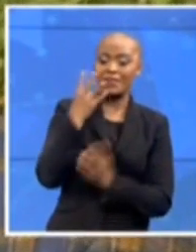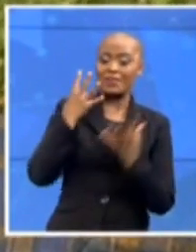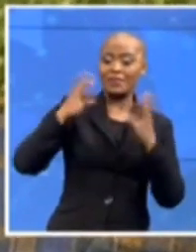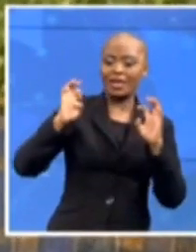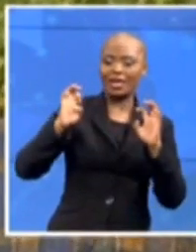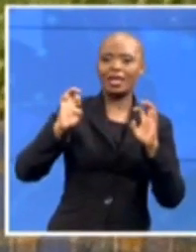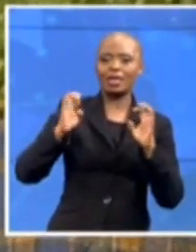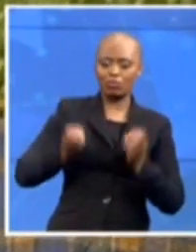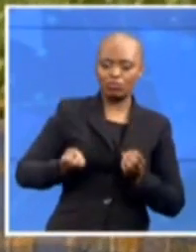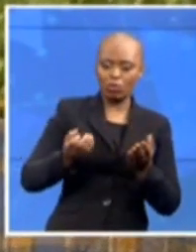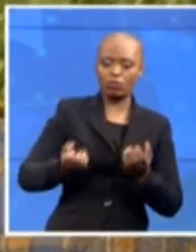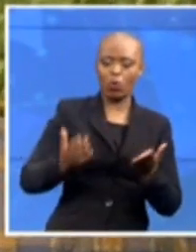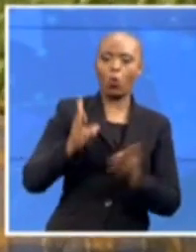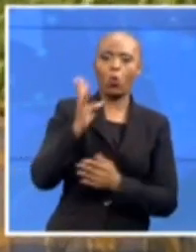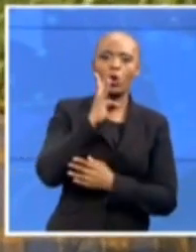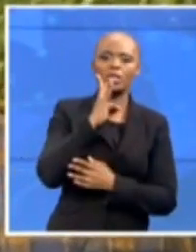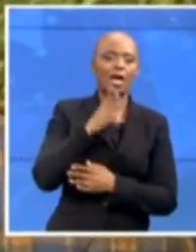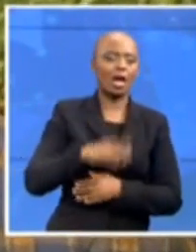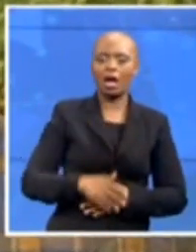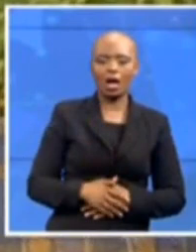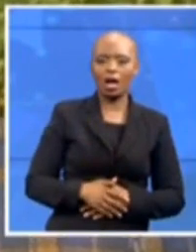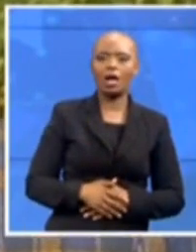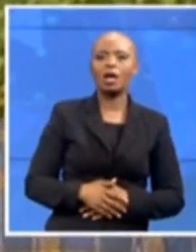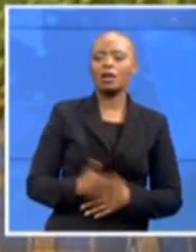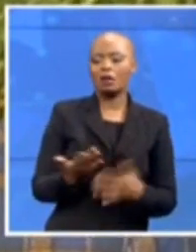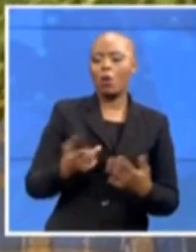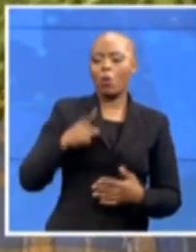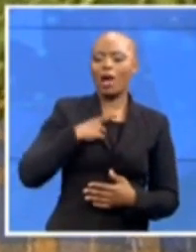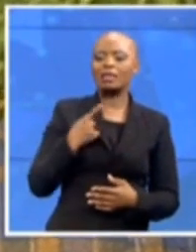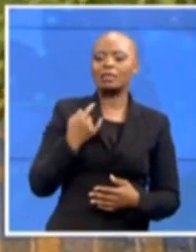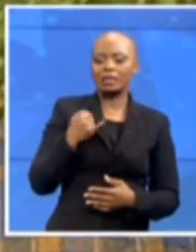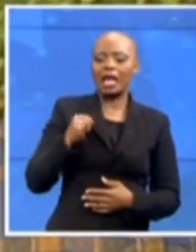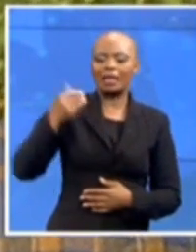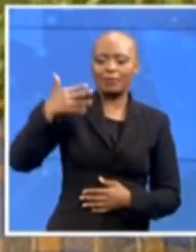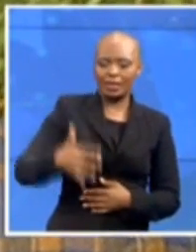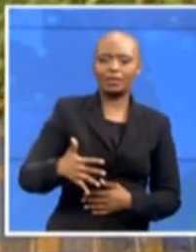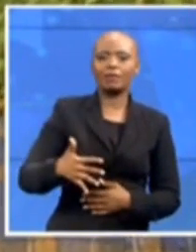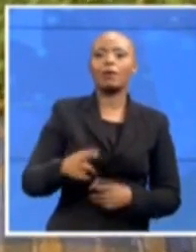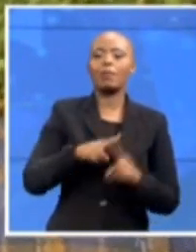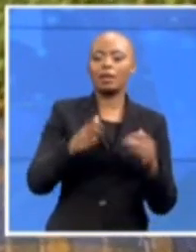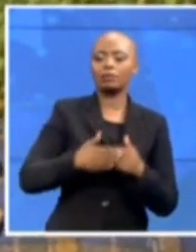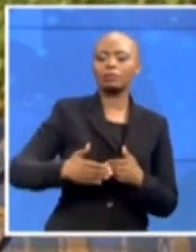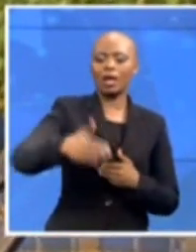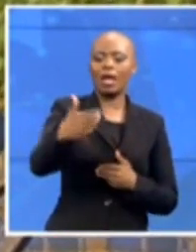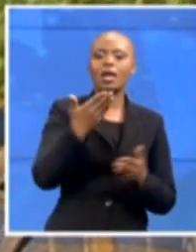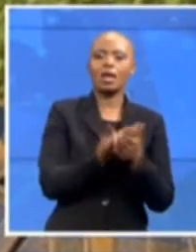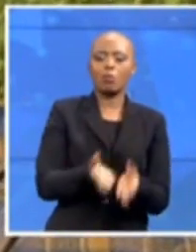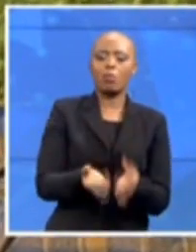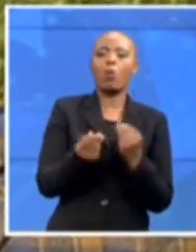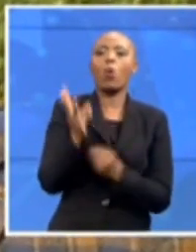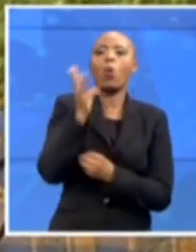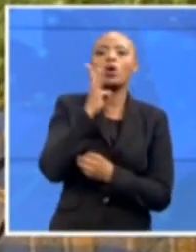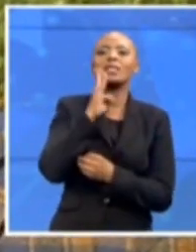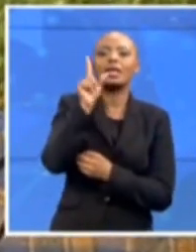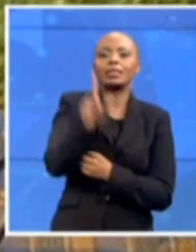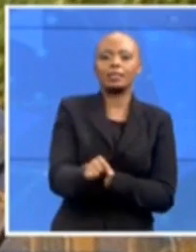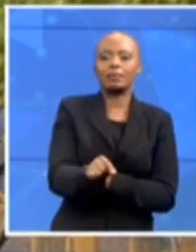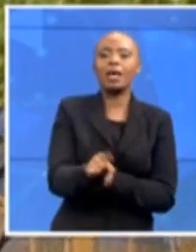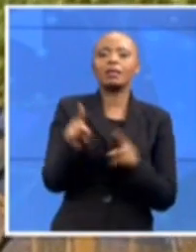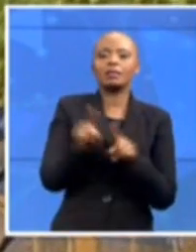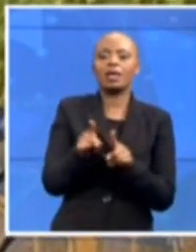going forward, we will get our water quite cheaply and reliably. Now we are